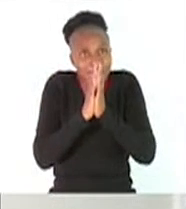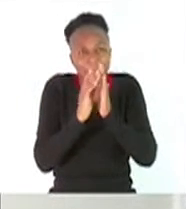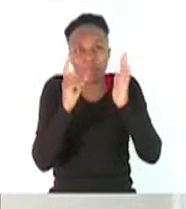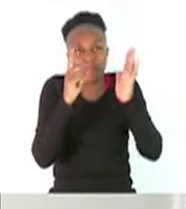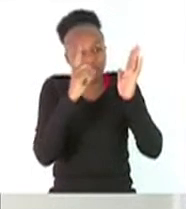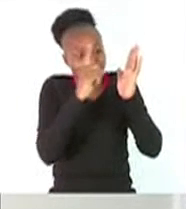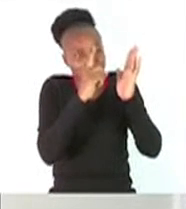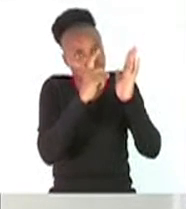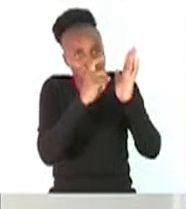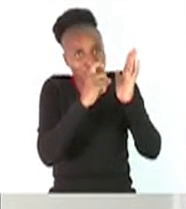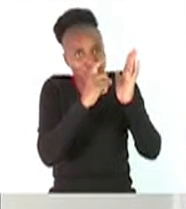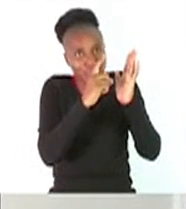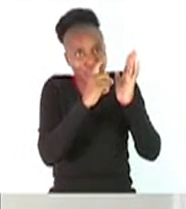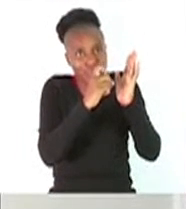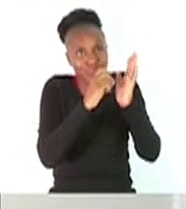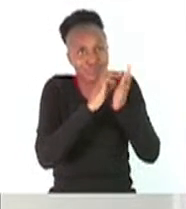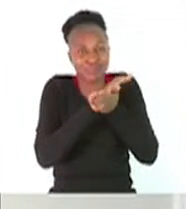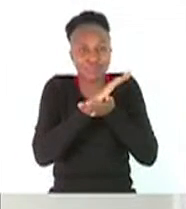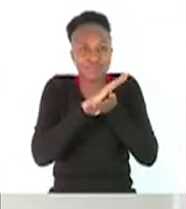hands.